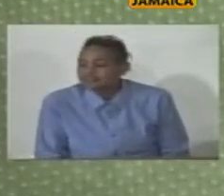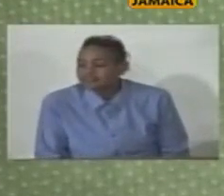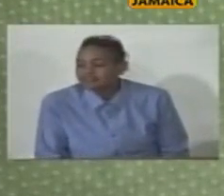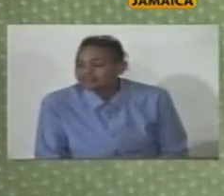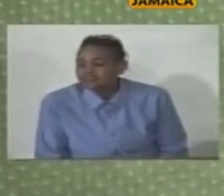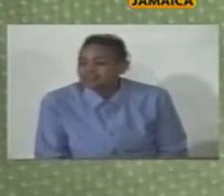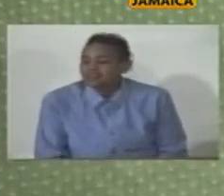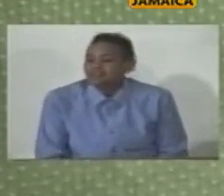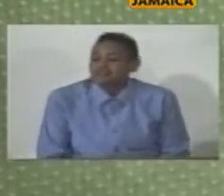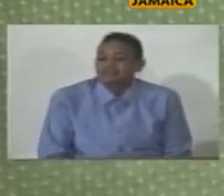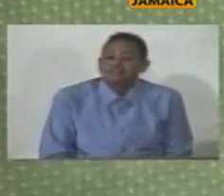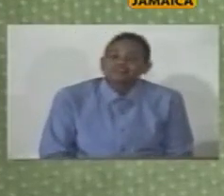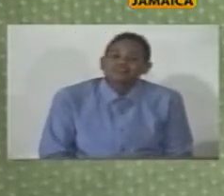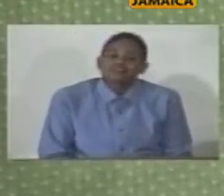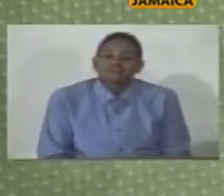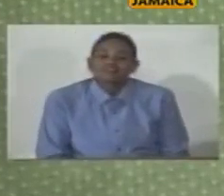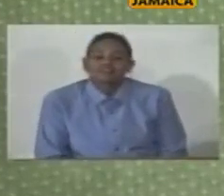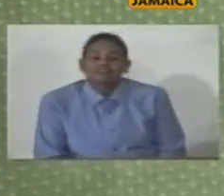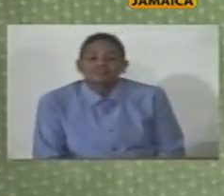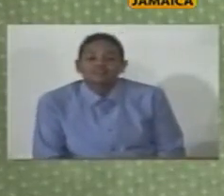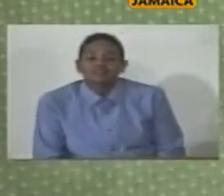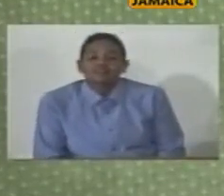we suspend debate